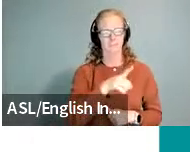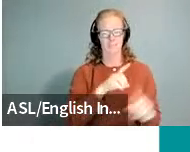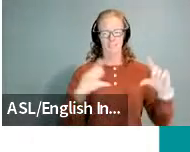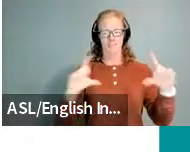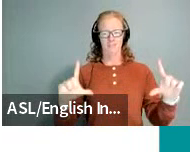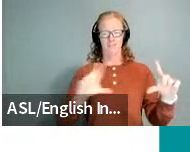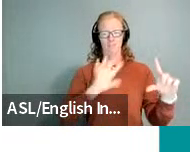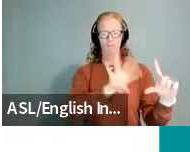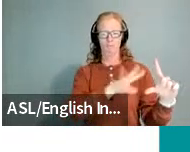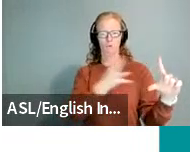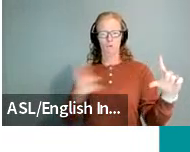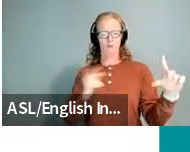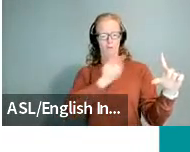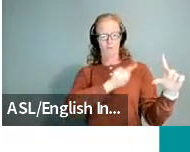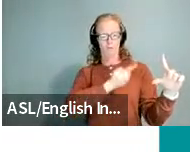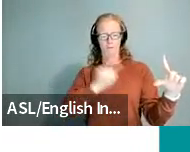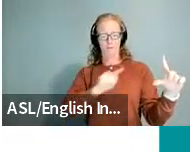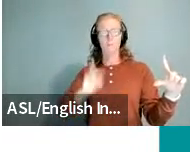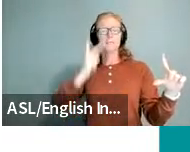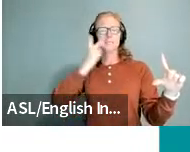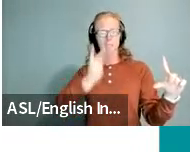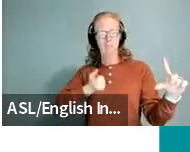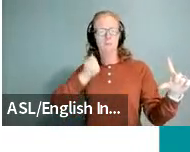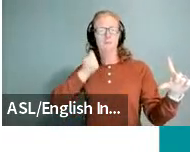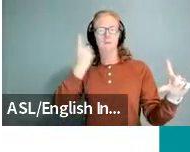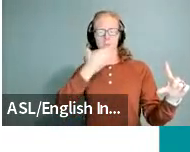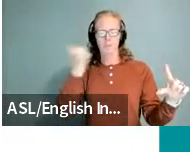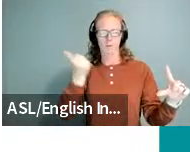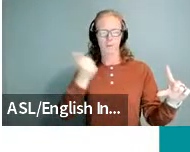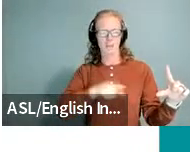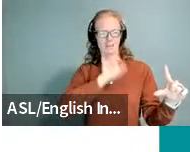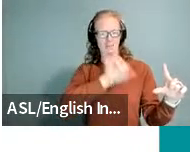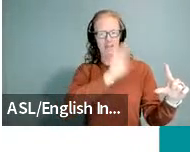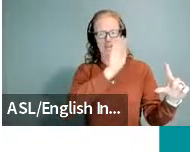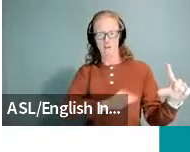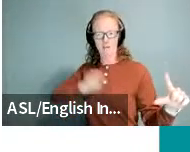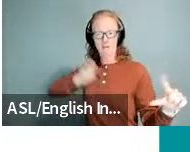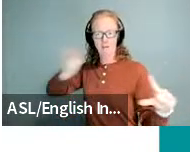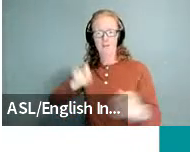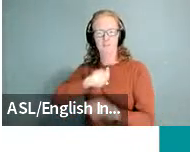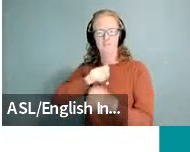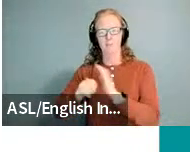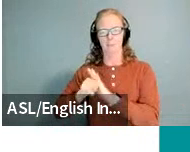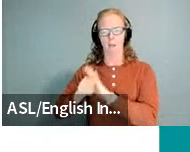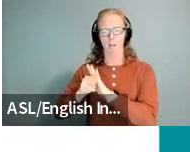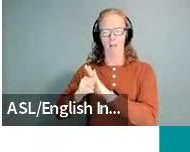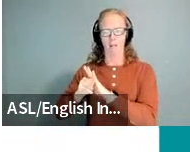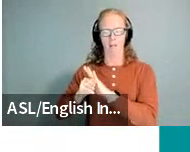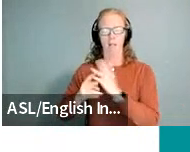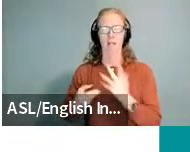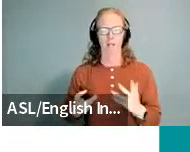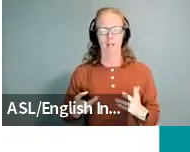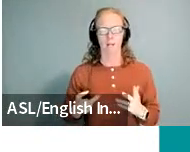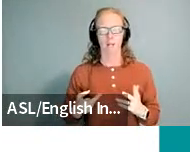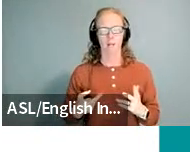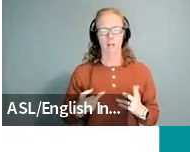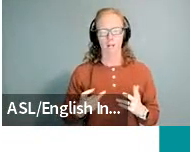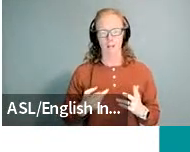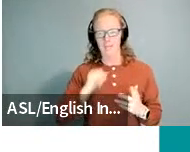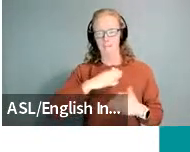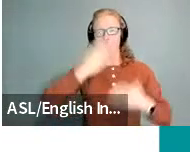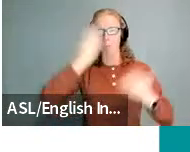trends, to understand a little bit about them, and then put that into a model so that we're not missing